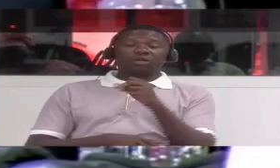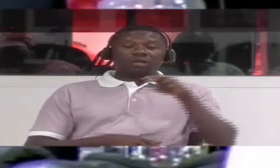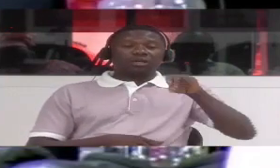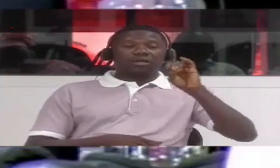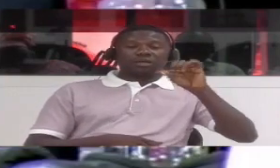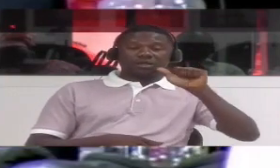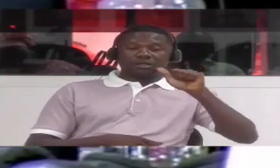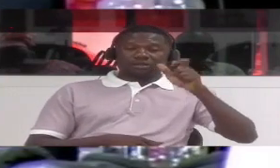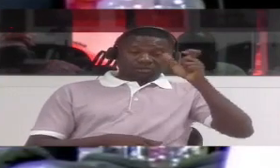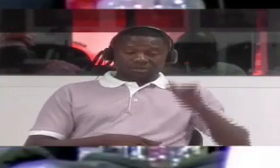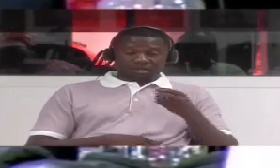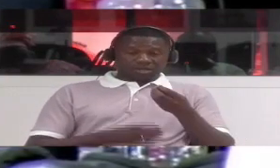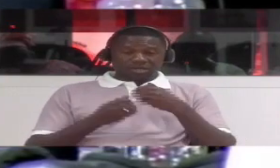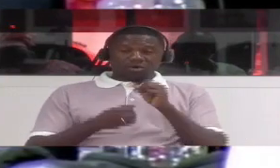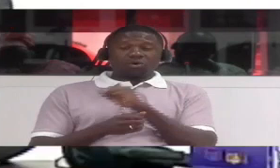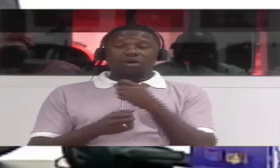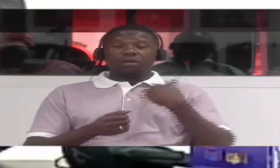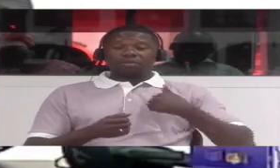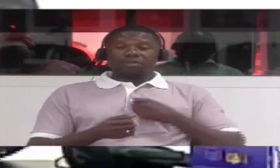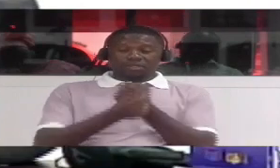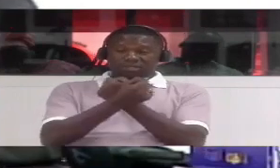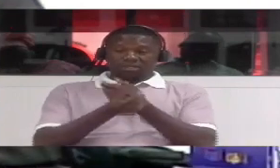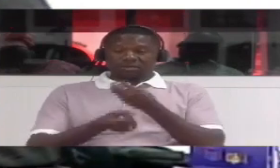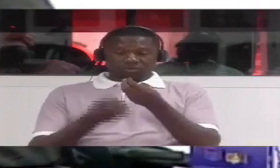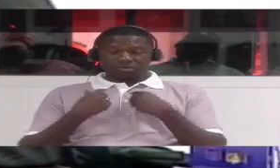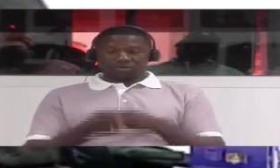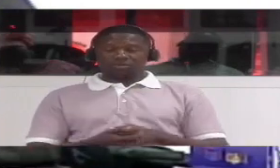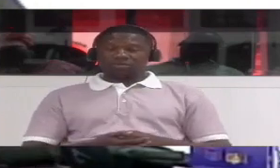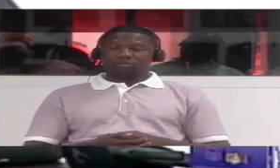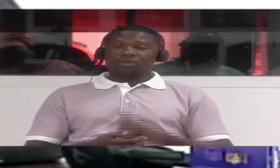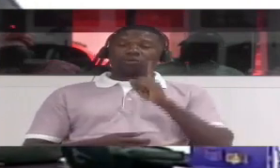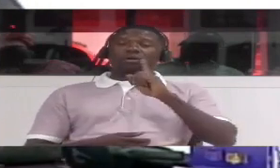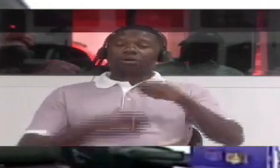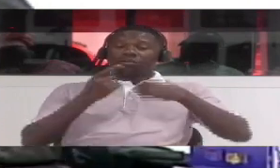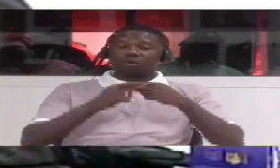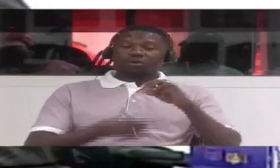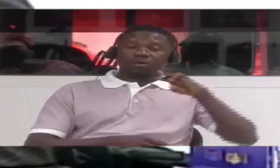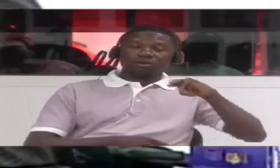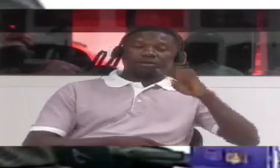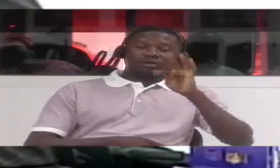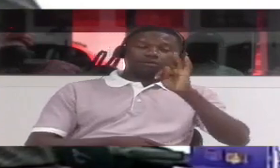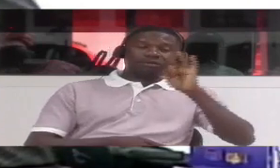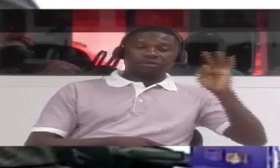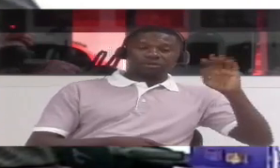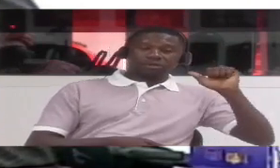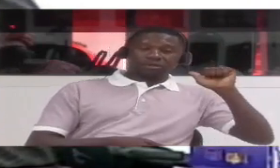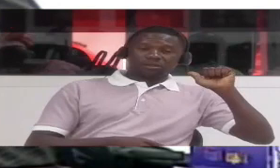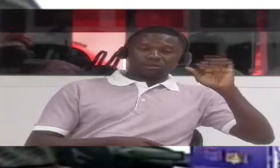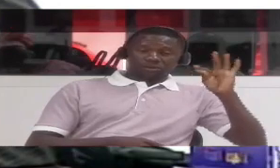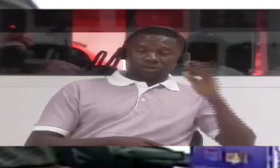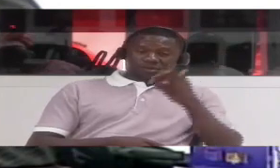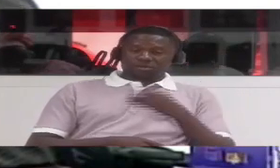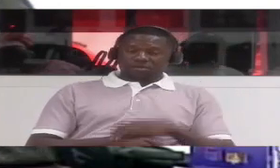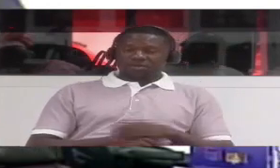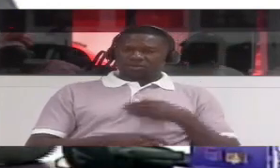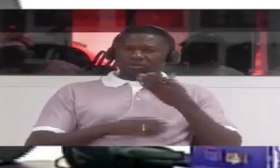What about Mr. Fati? Mr. Fati had been taken away 3 or so months prior to my